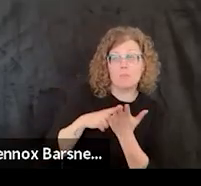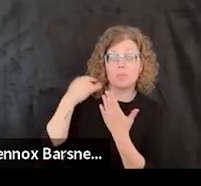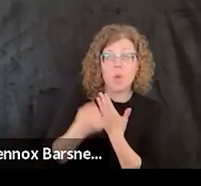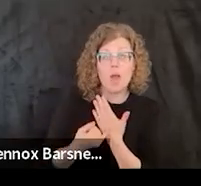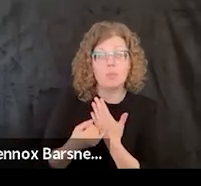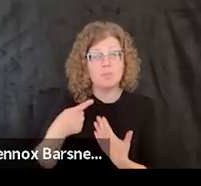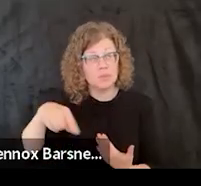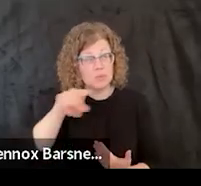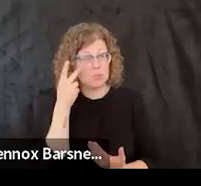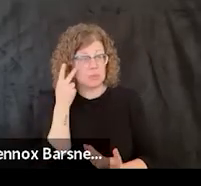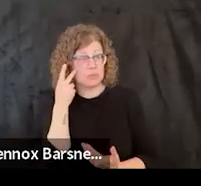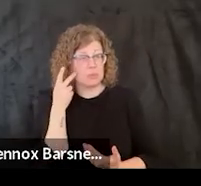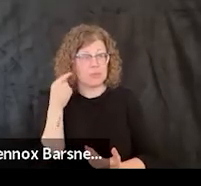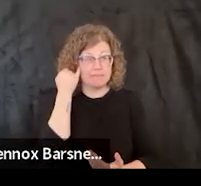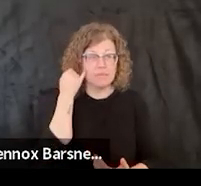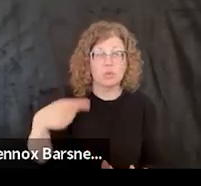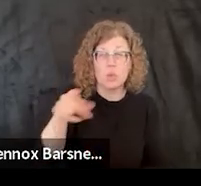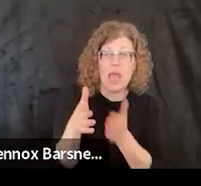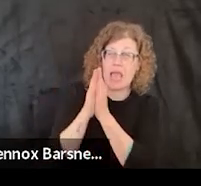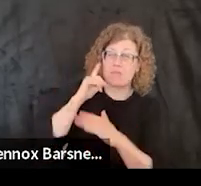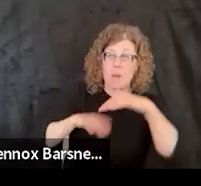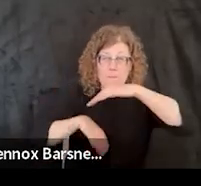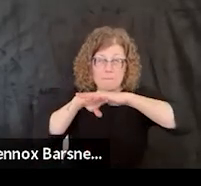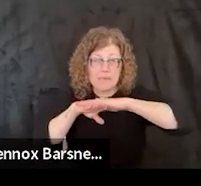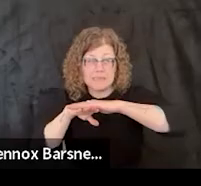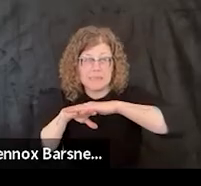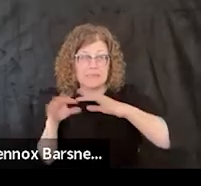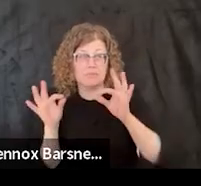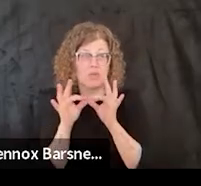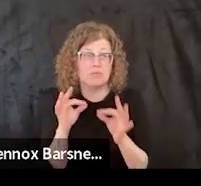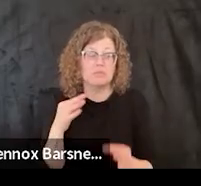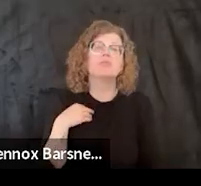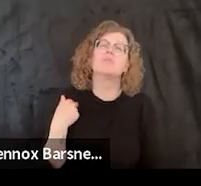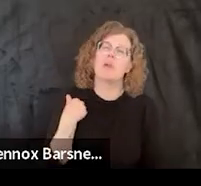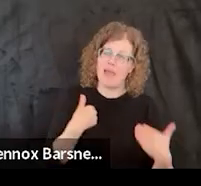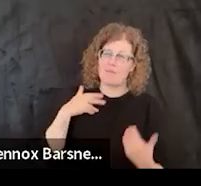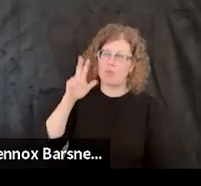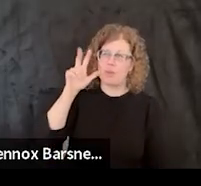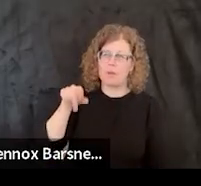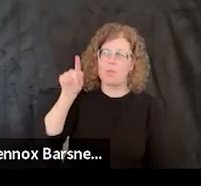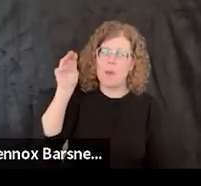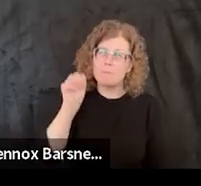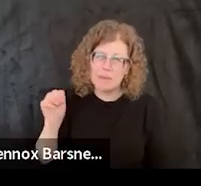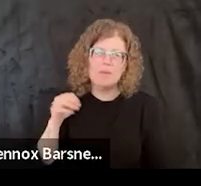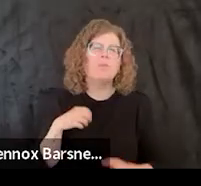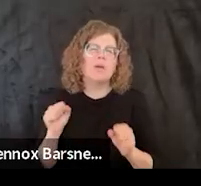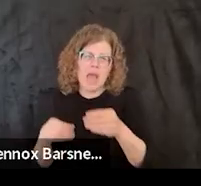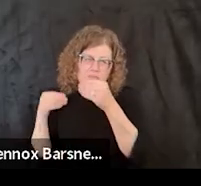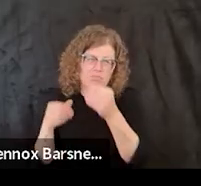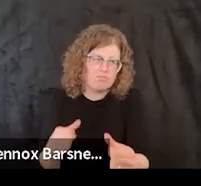amount available, we would be able to fund a minimum of 124 to